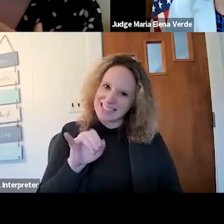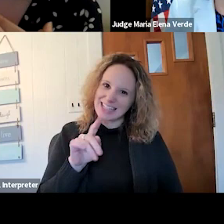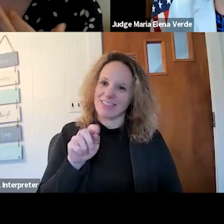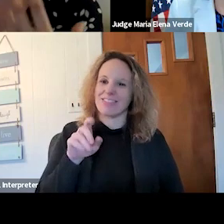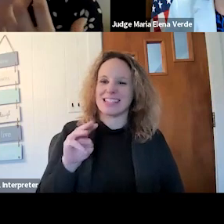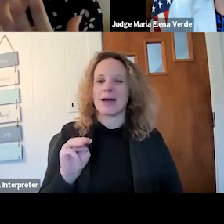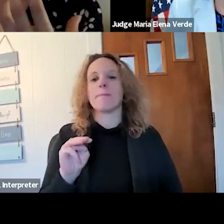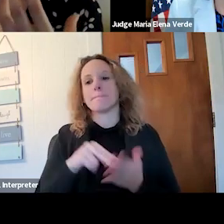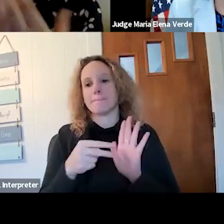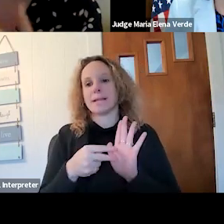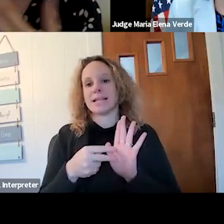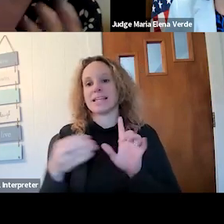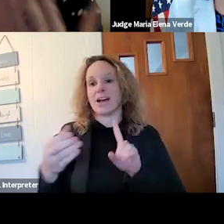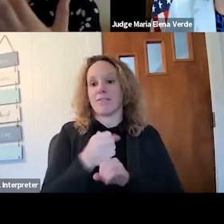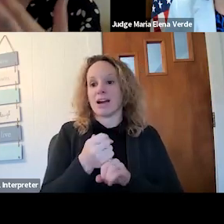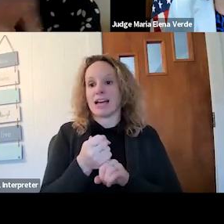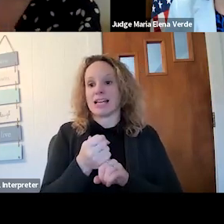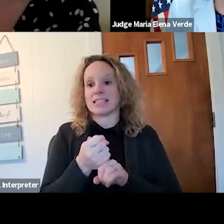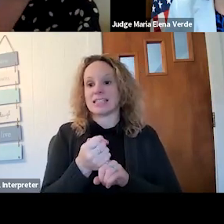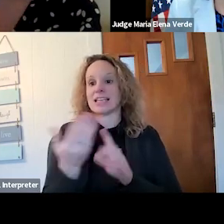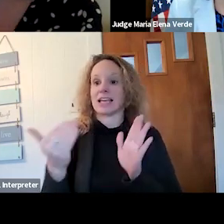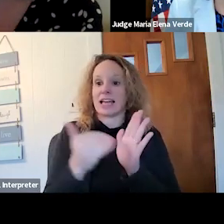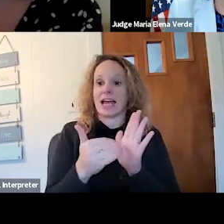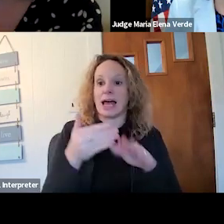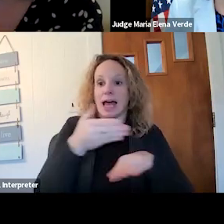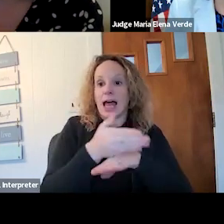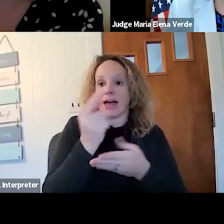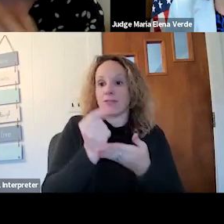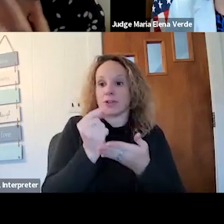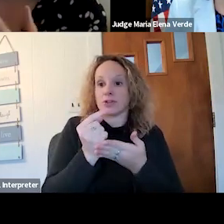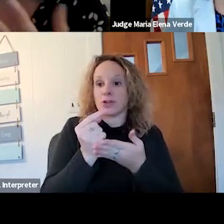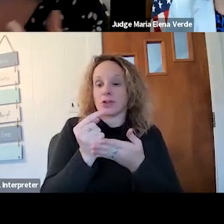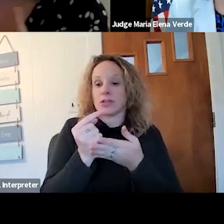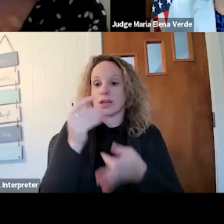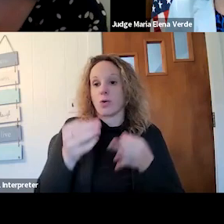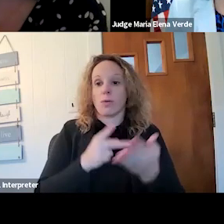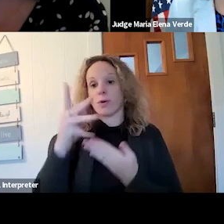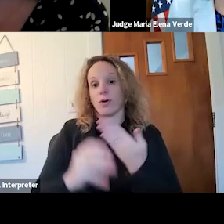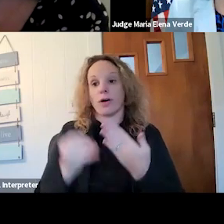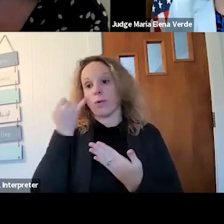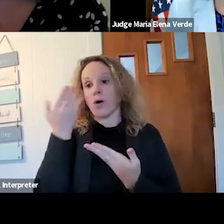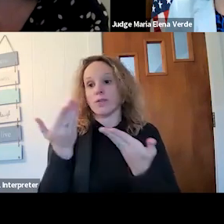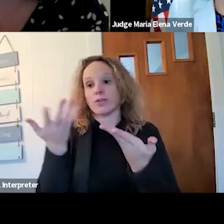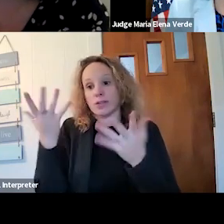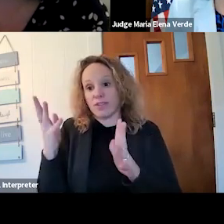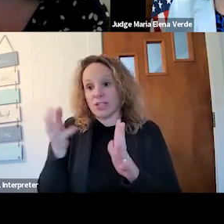arrests that they encountered after a treatment court program or finishing up these services.